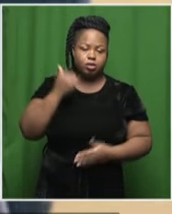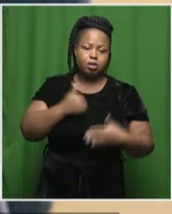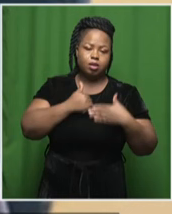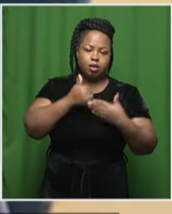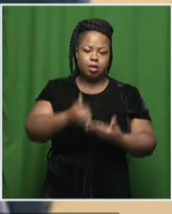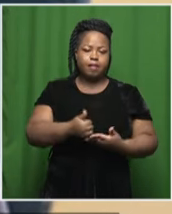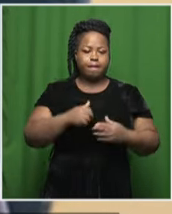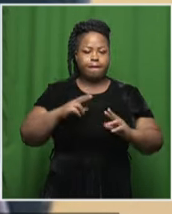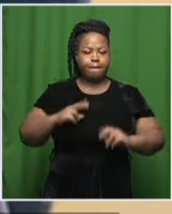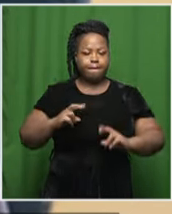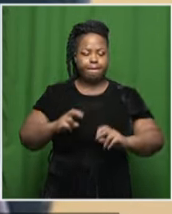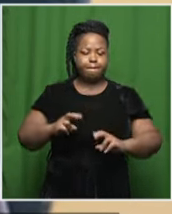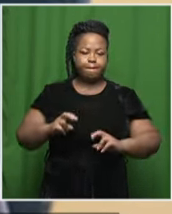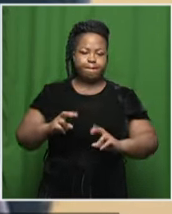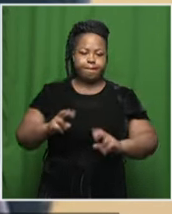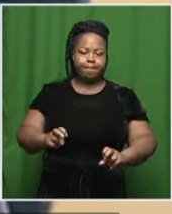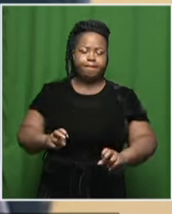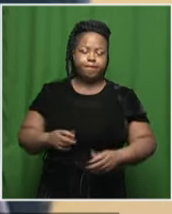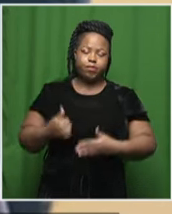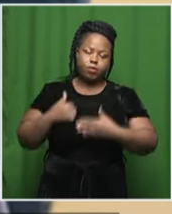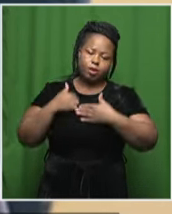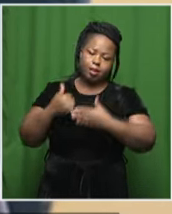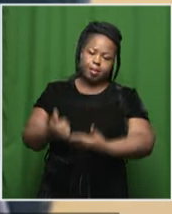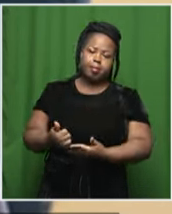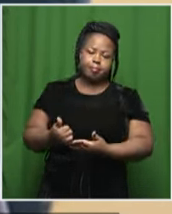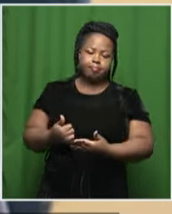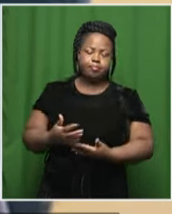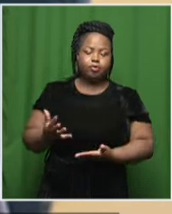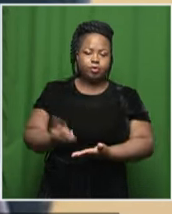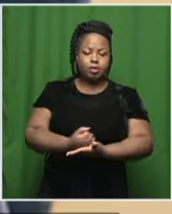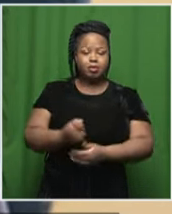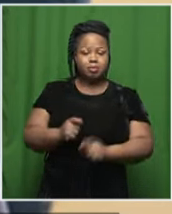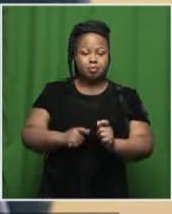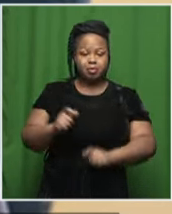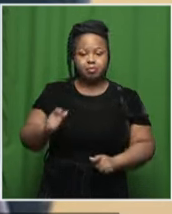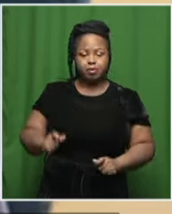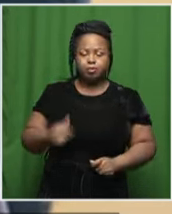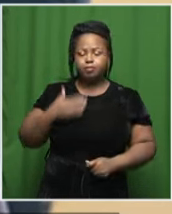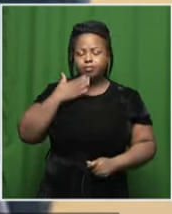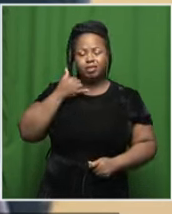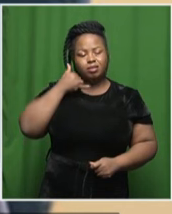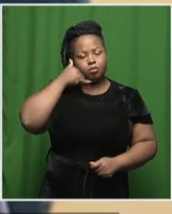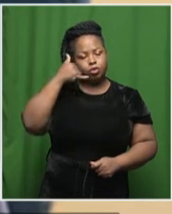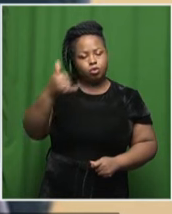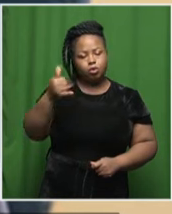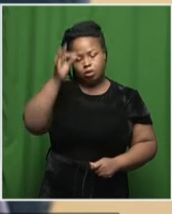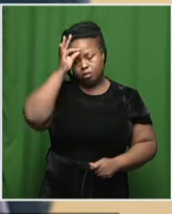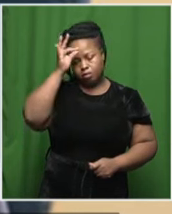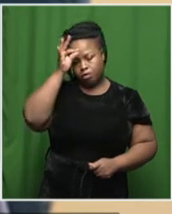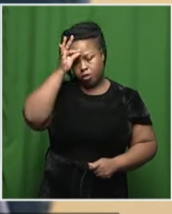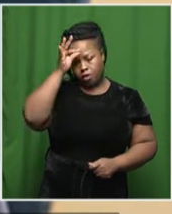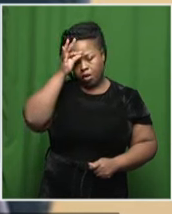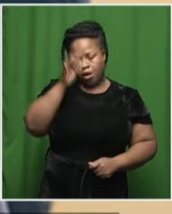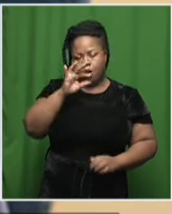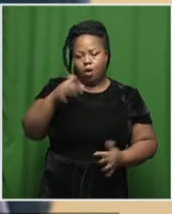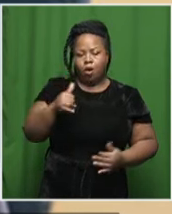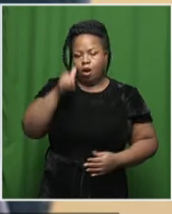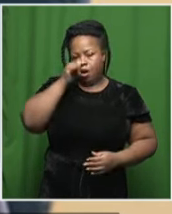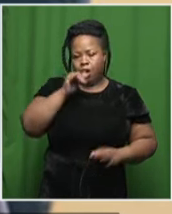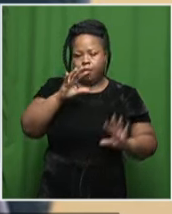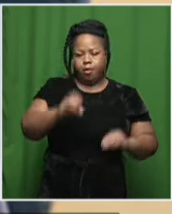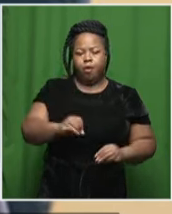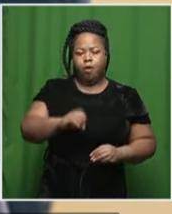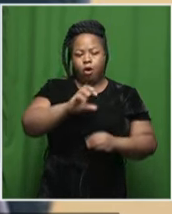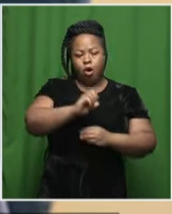in the investigation or assist in the apprehension of the suspects to please call the nearest police station or call Crime Stop